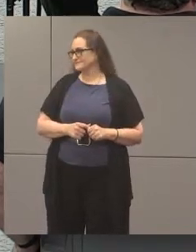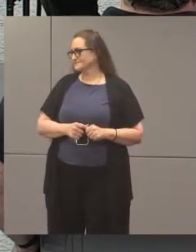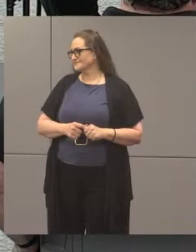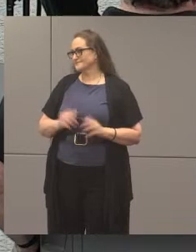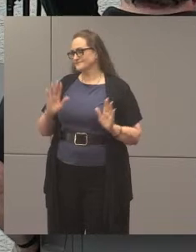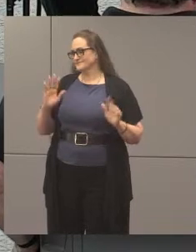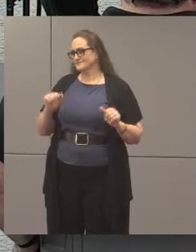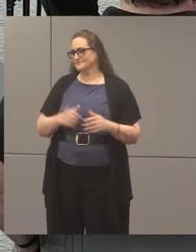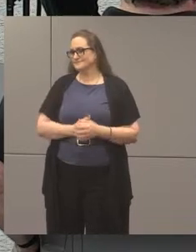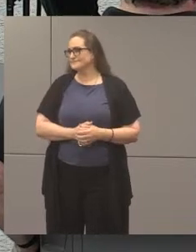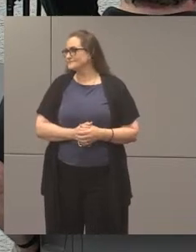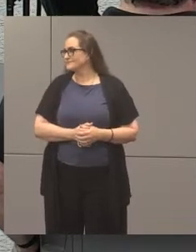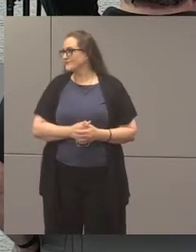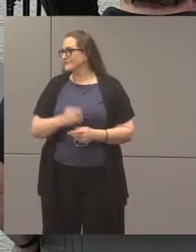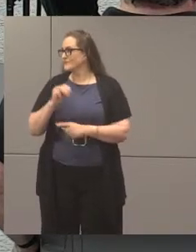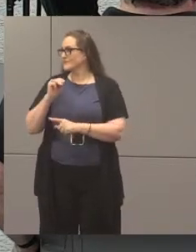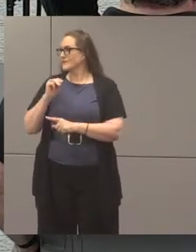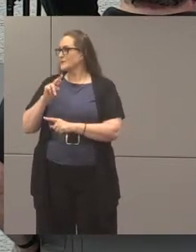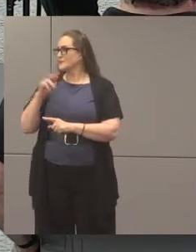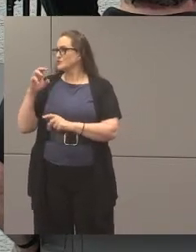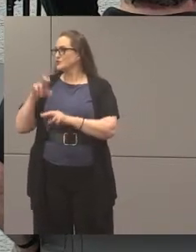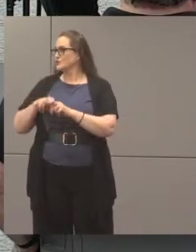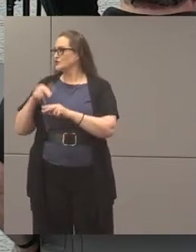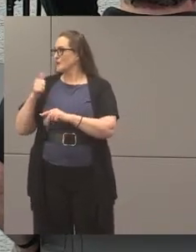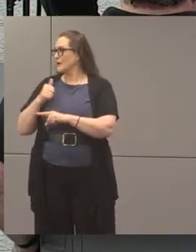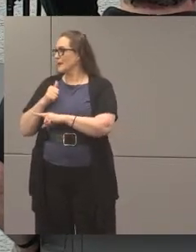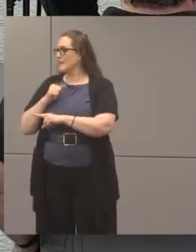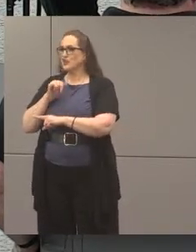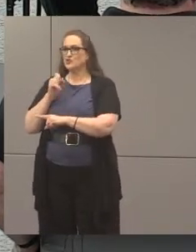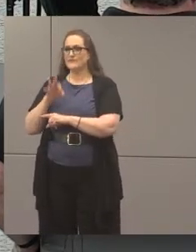that's all. Mr. Chair. Jeff?